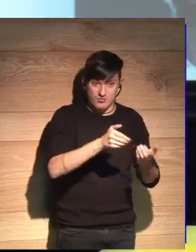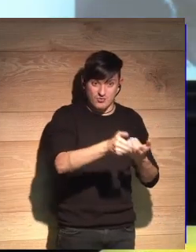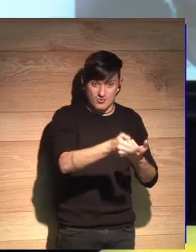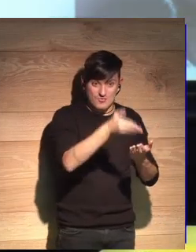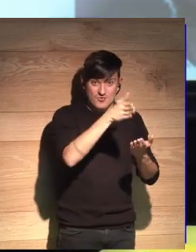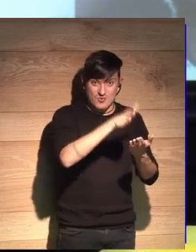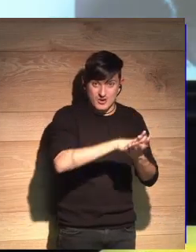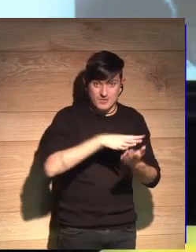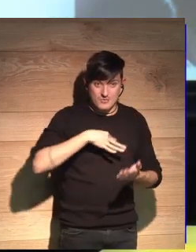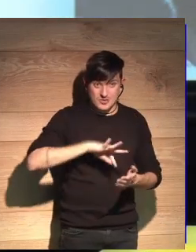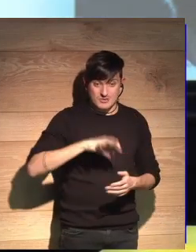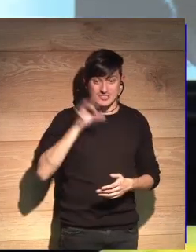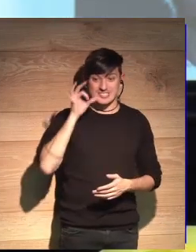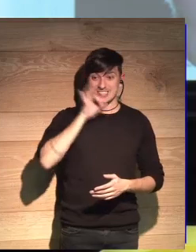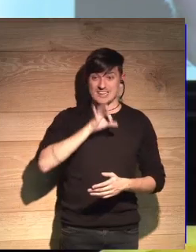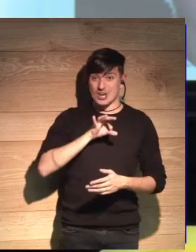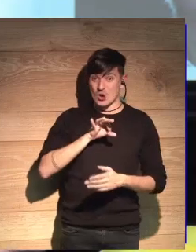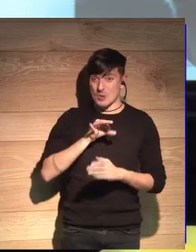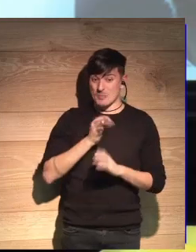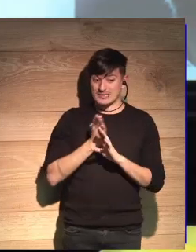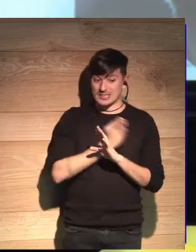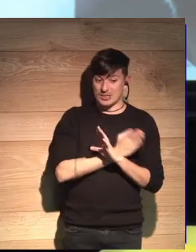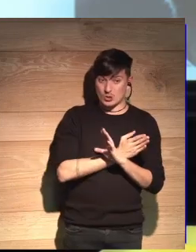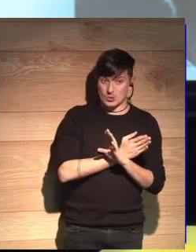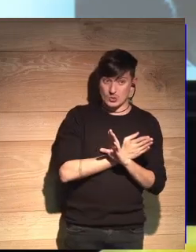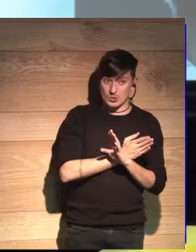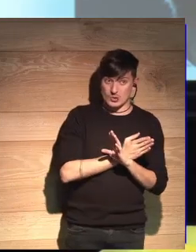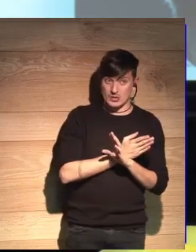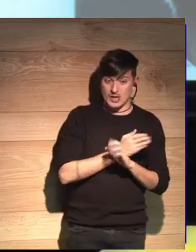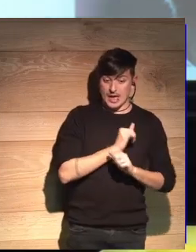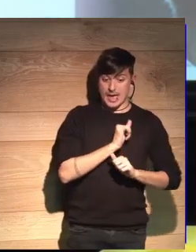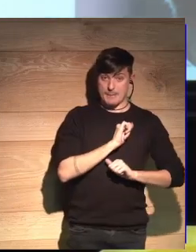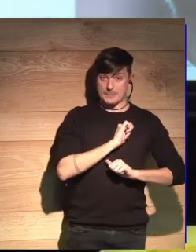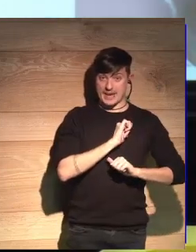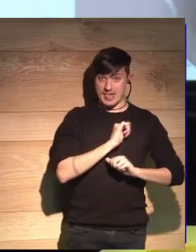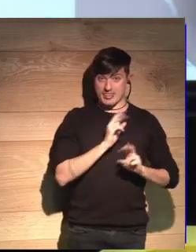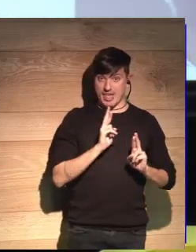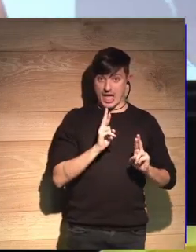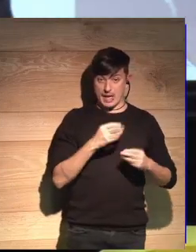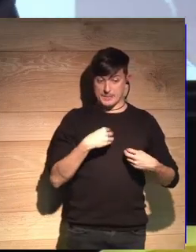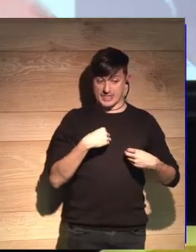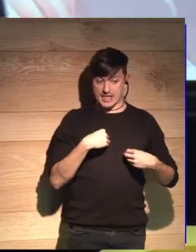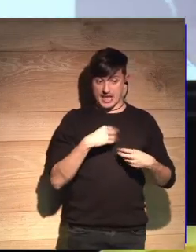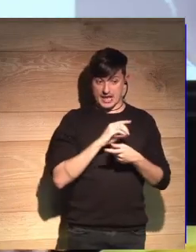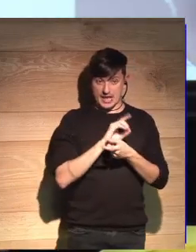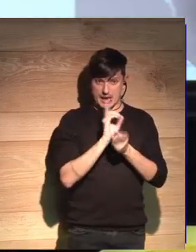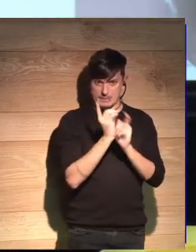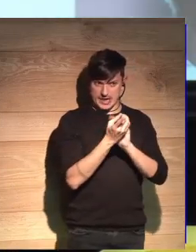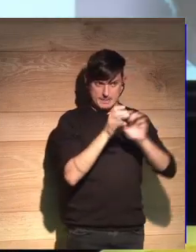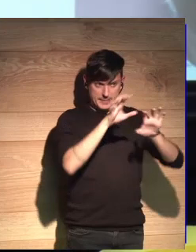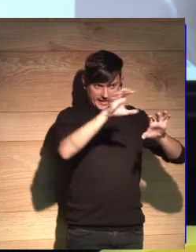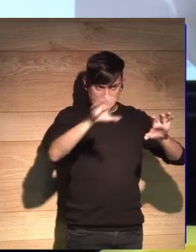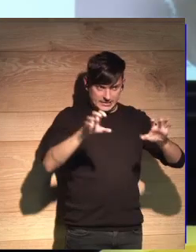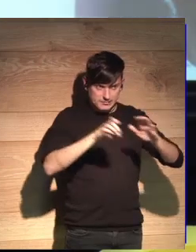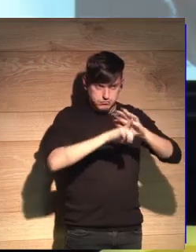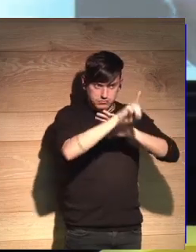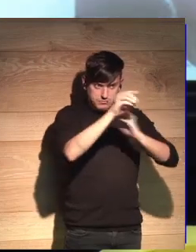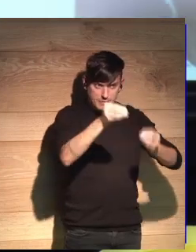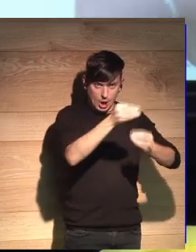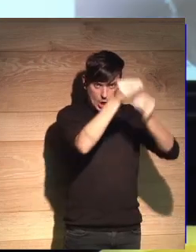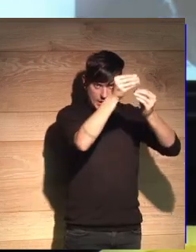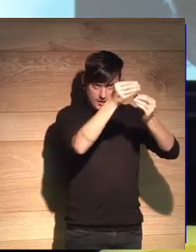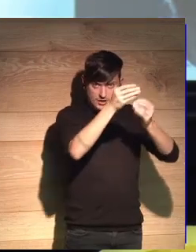many countries. That's already a radical change. And we did that using fairly basic healthcare,